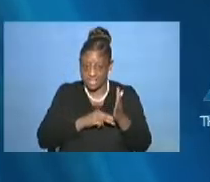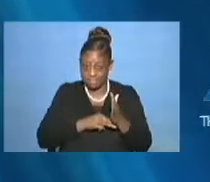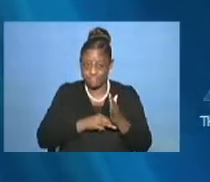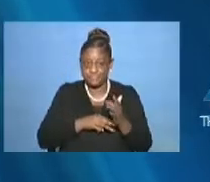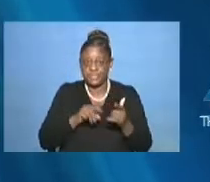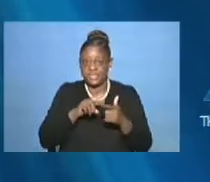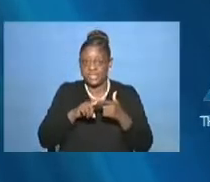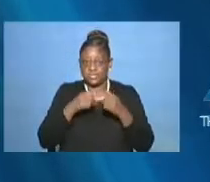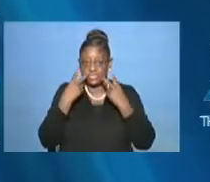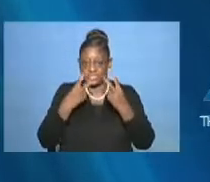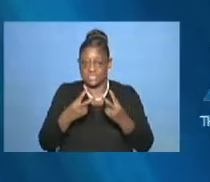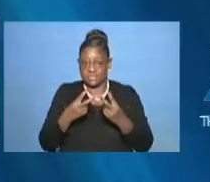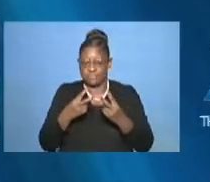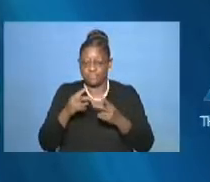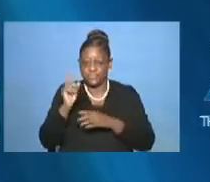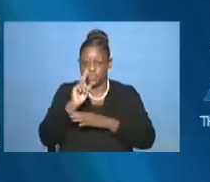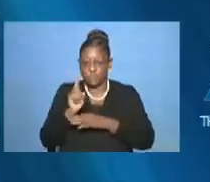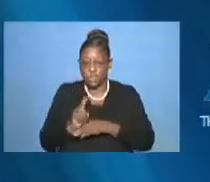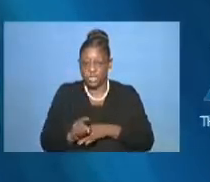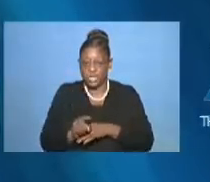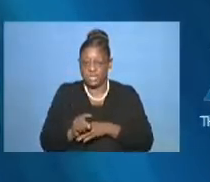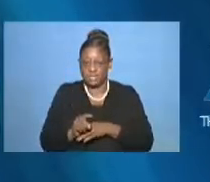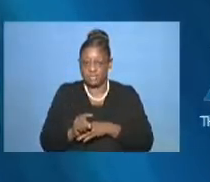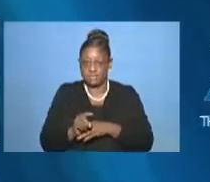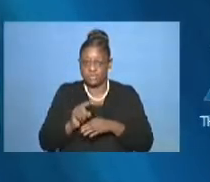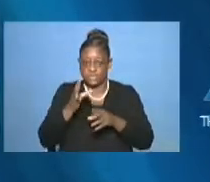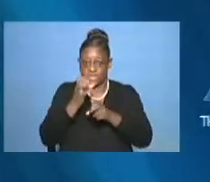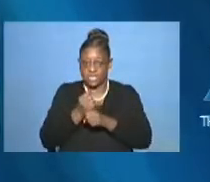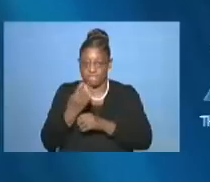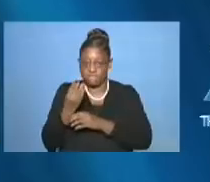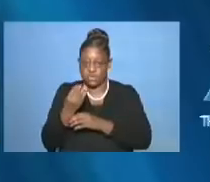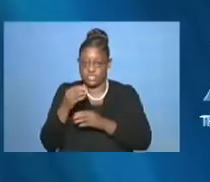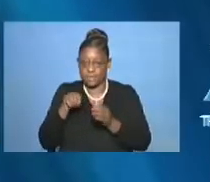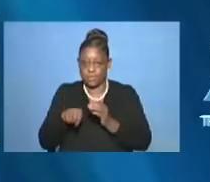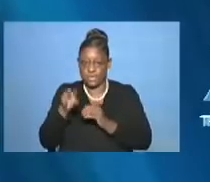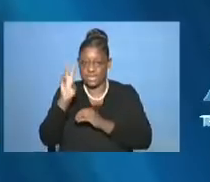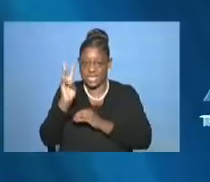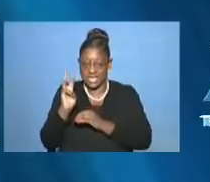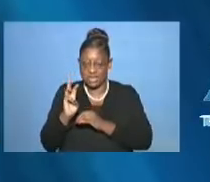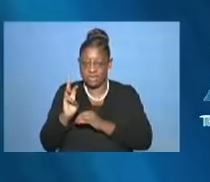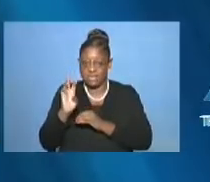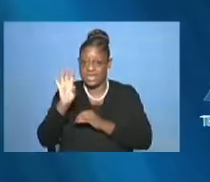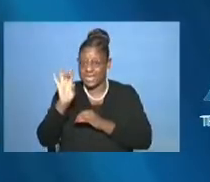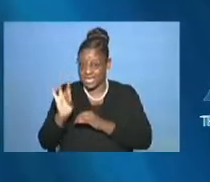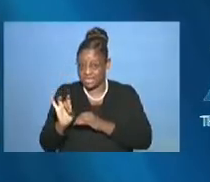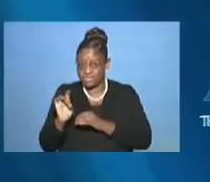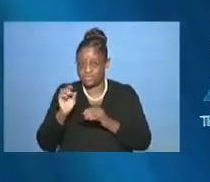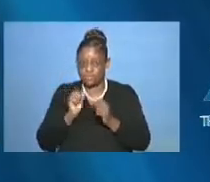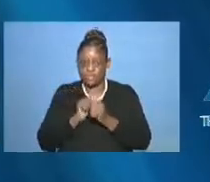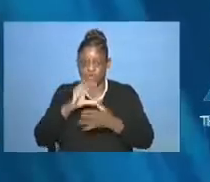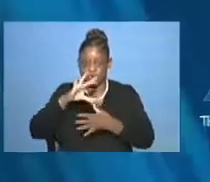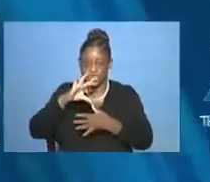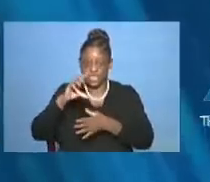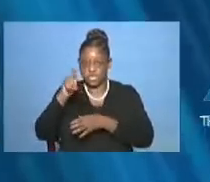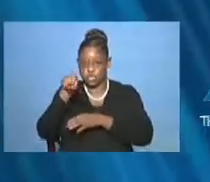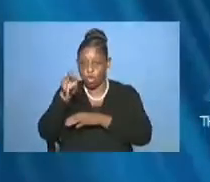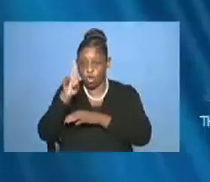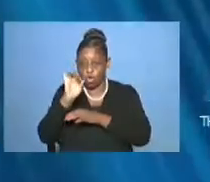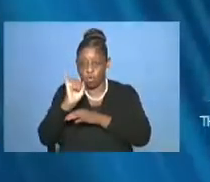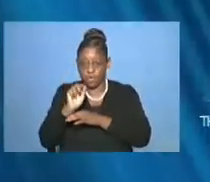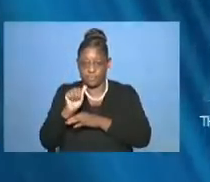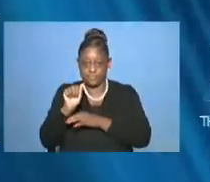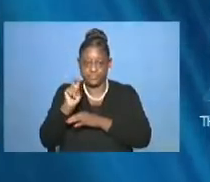$79.9 million, and that's supported by the receipt of $14.8 million in Hurricane Dorian proceeds. Now,